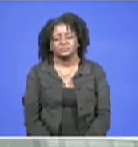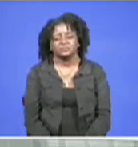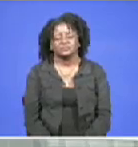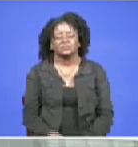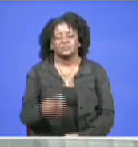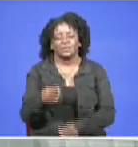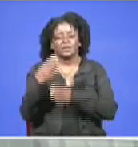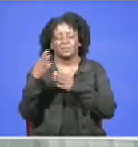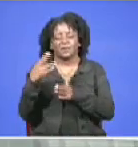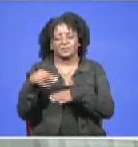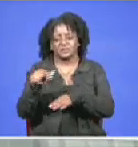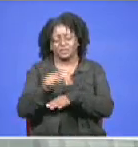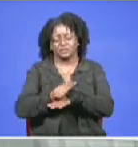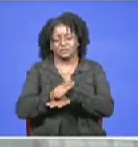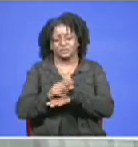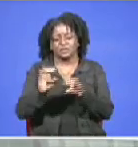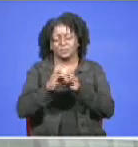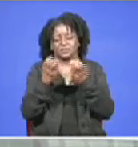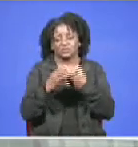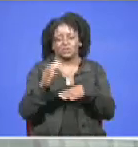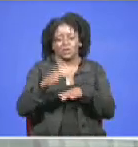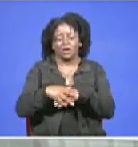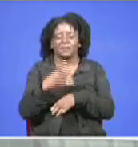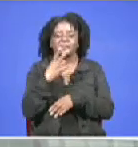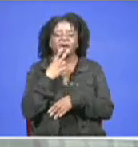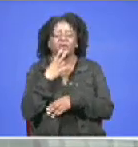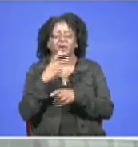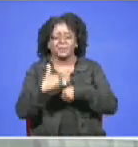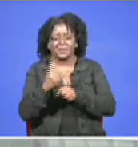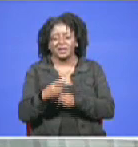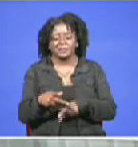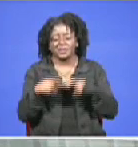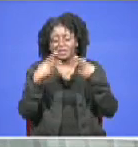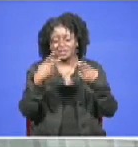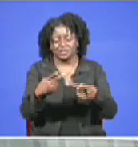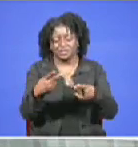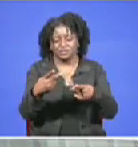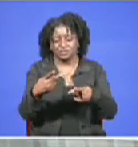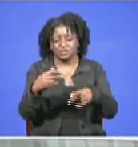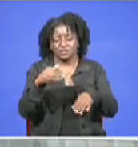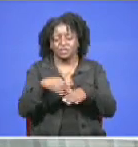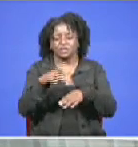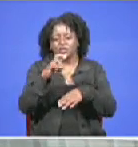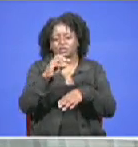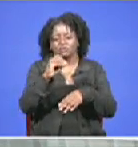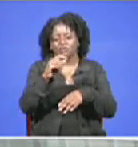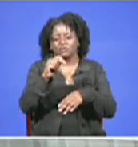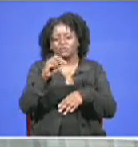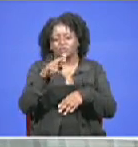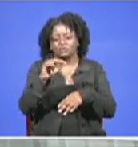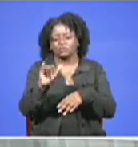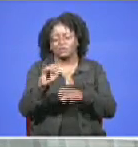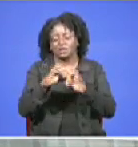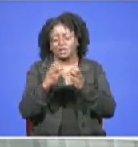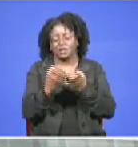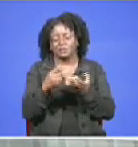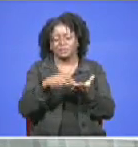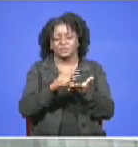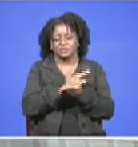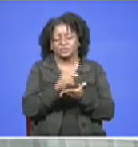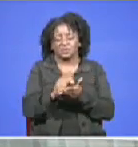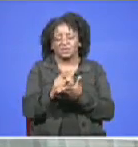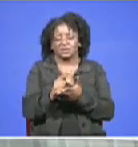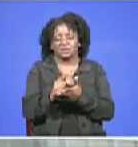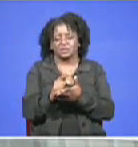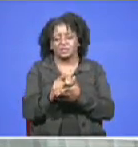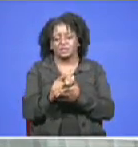The Bahamas National Commission on Marijuana made a presentation at the Rotary Club of Southeast Nassau's monthly meeting this week. Marijuana Commission